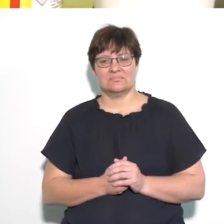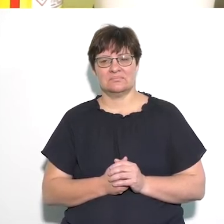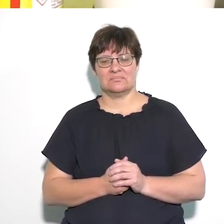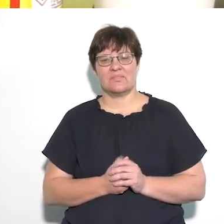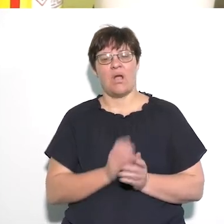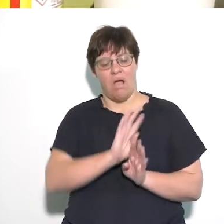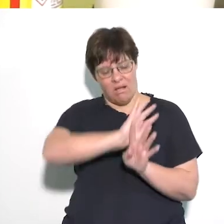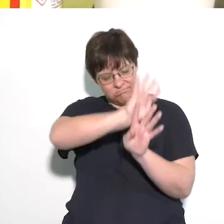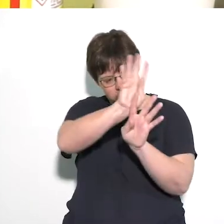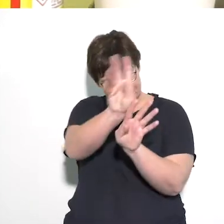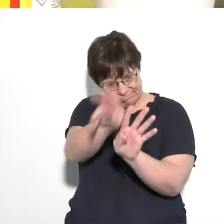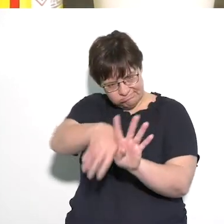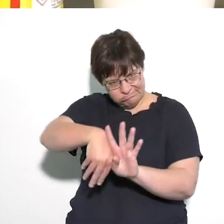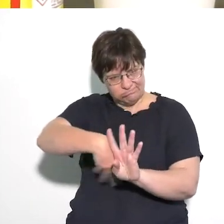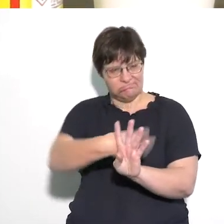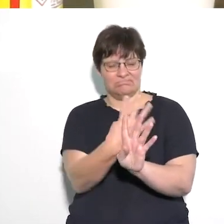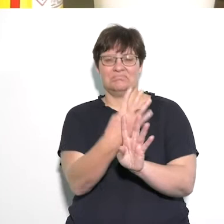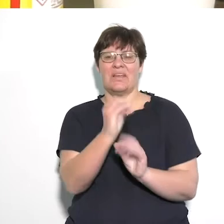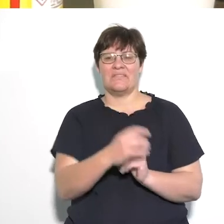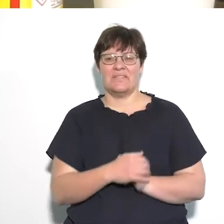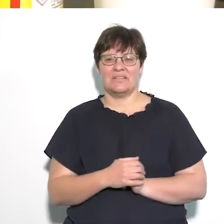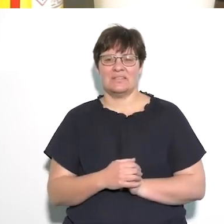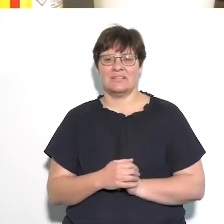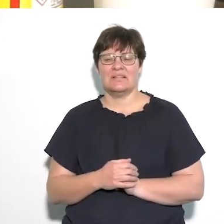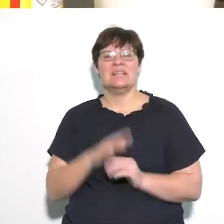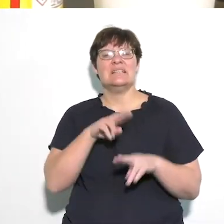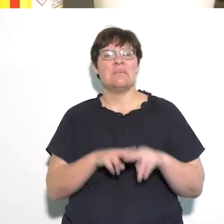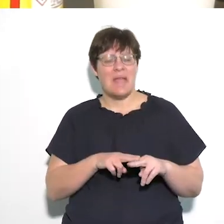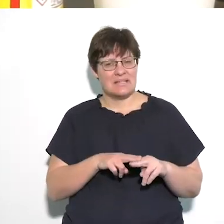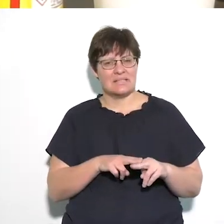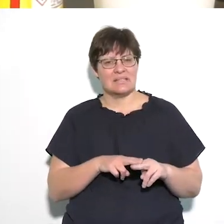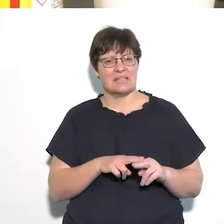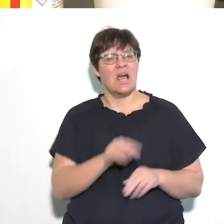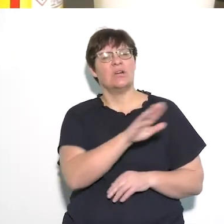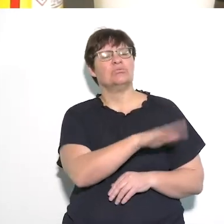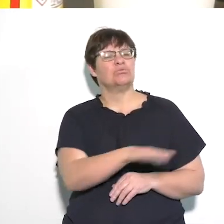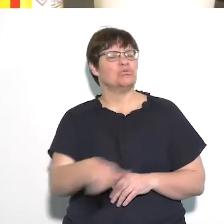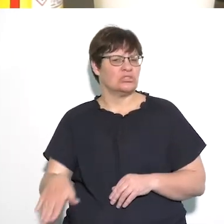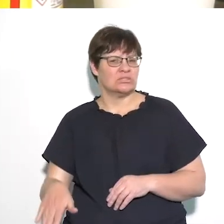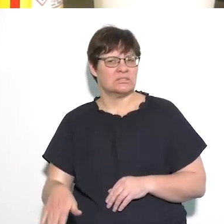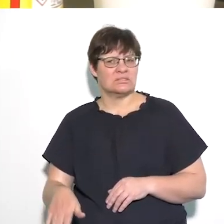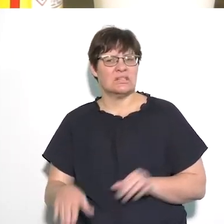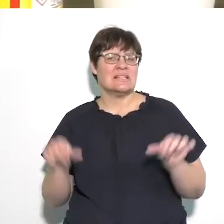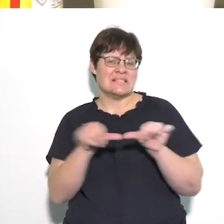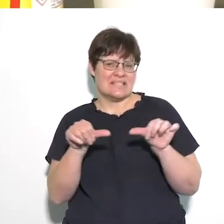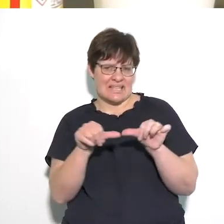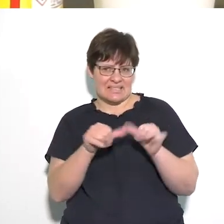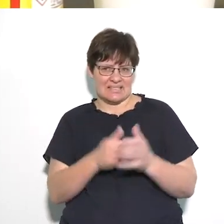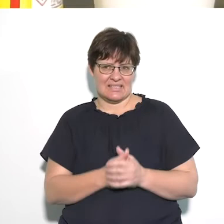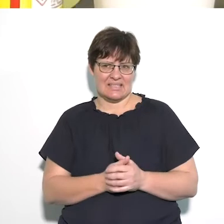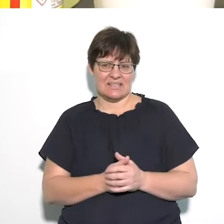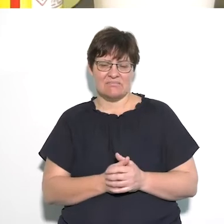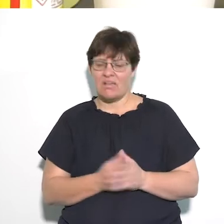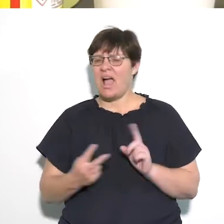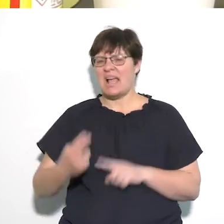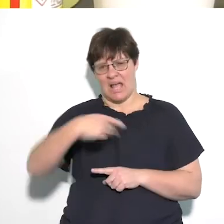Until you're all the way around. So depending obviously on your child's petal size, let them cut out